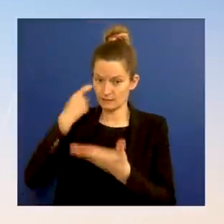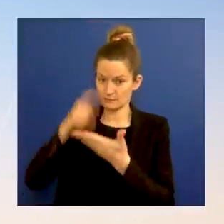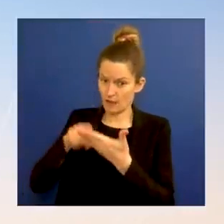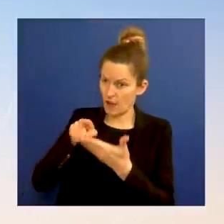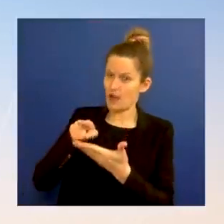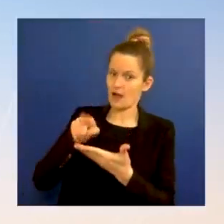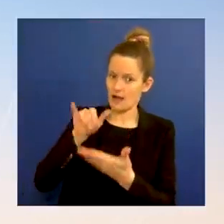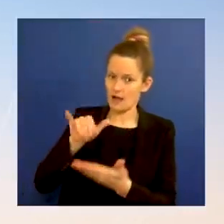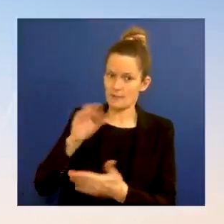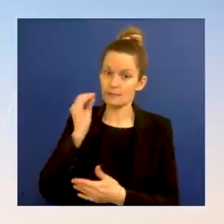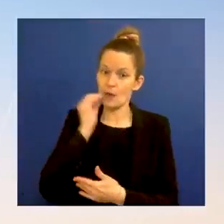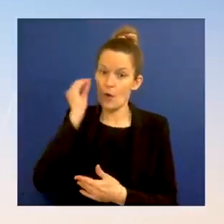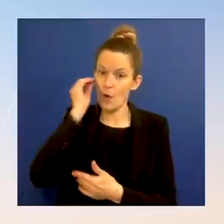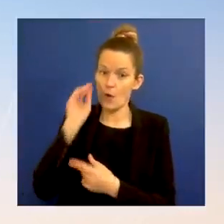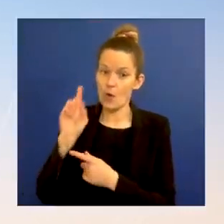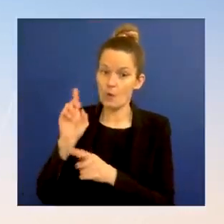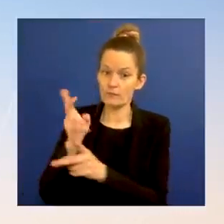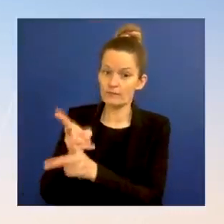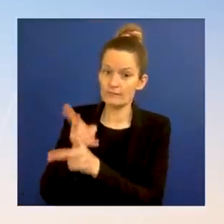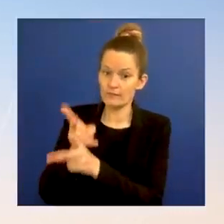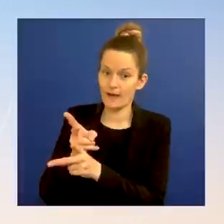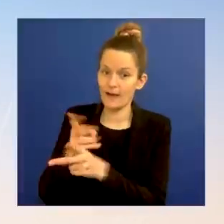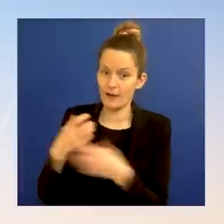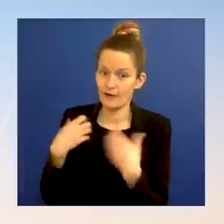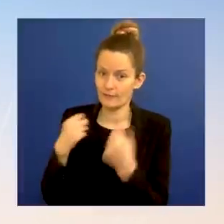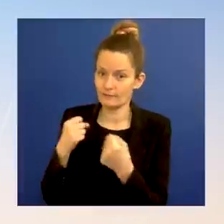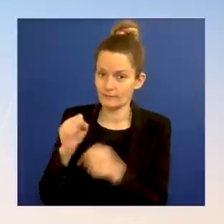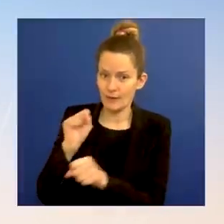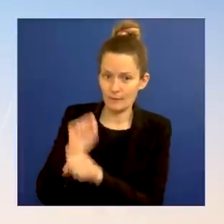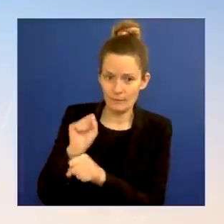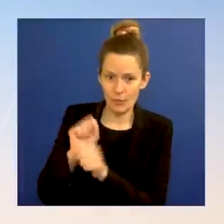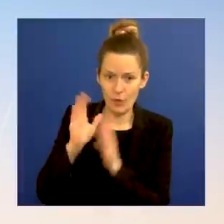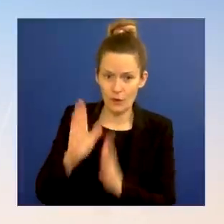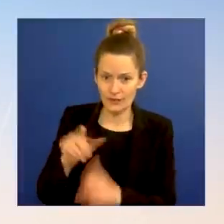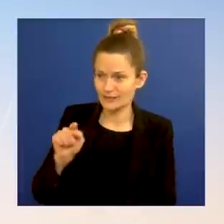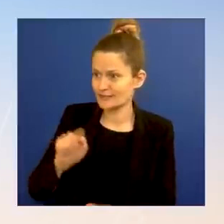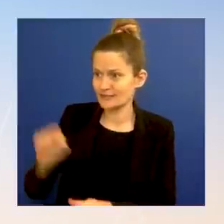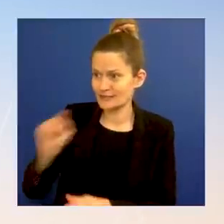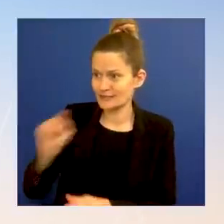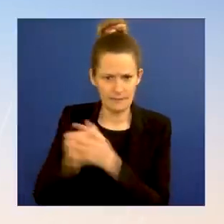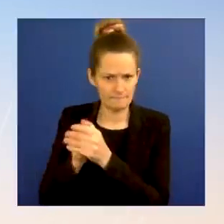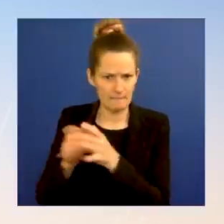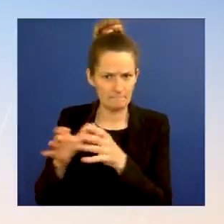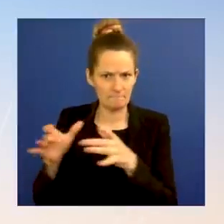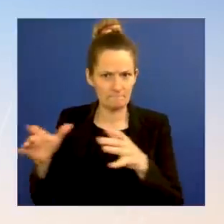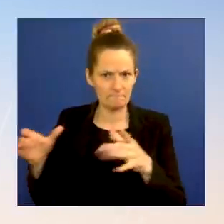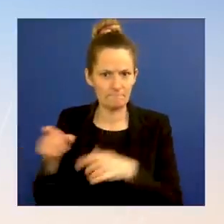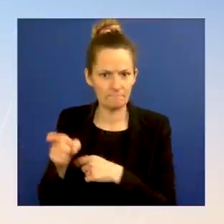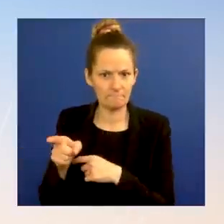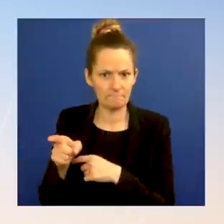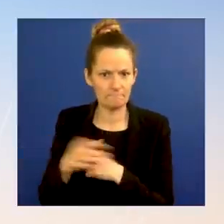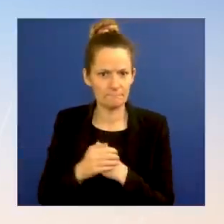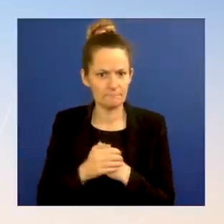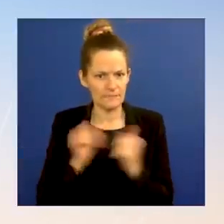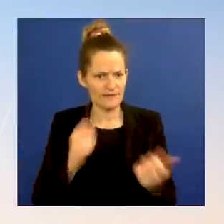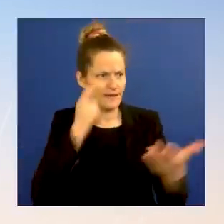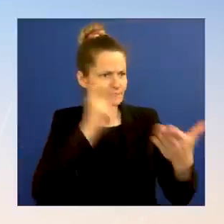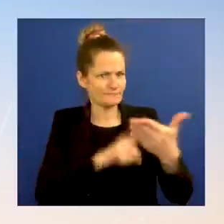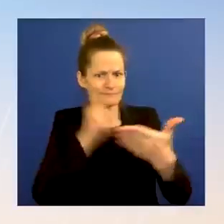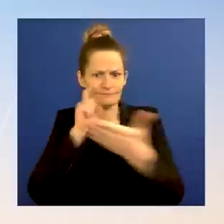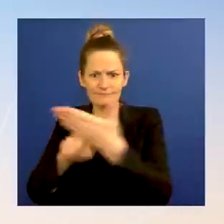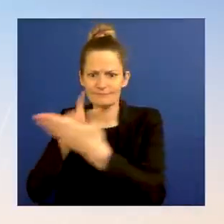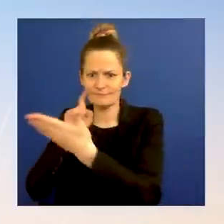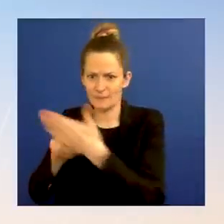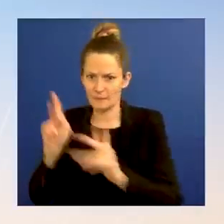These are important components in helping those with care responsibilities get back to work. We look at the prime age labor force because